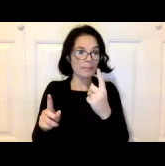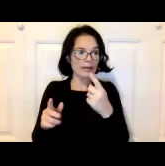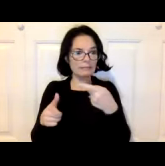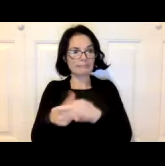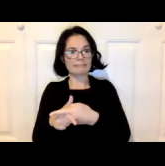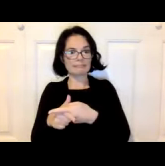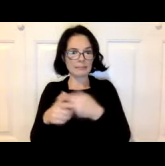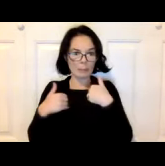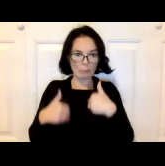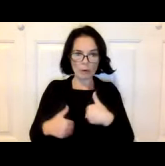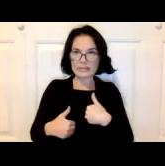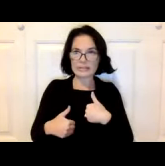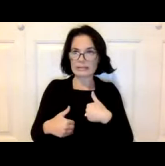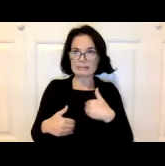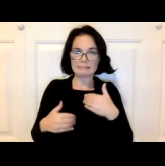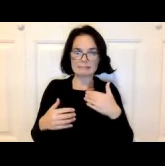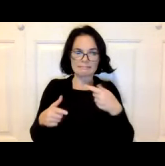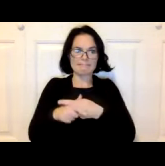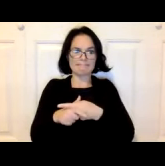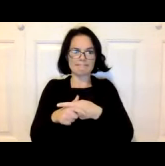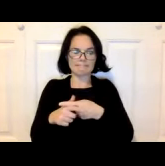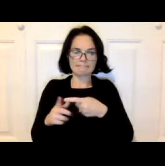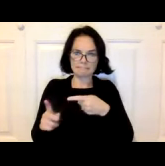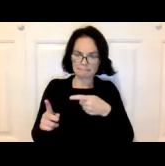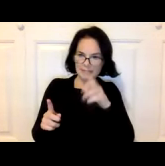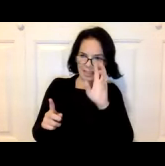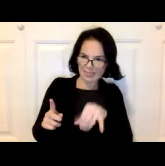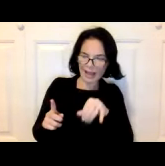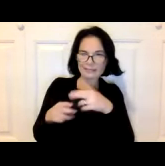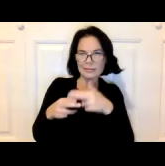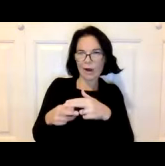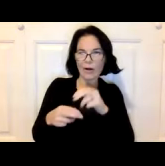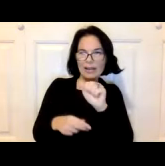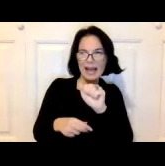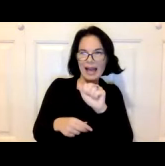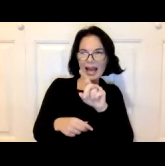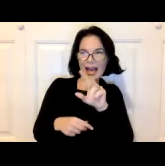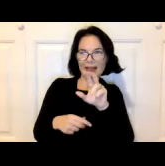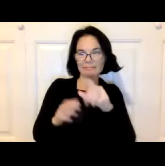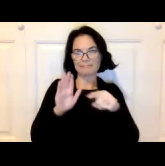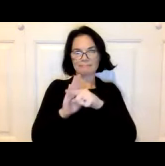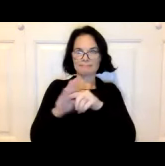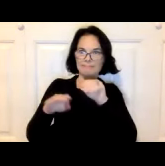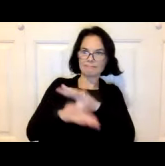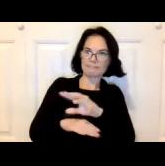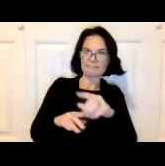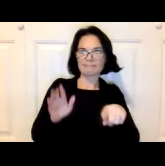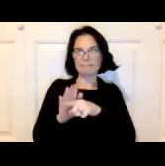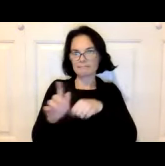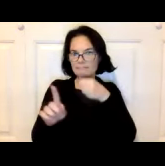reviews the adverse event and ensures that the study vaccine in question is still safe enough to